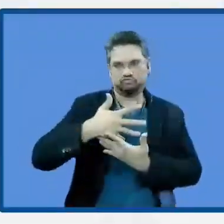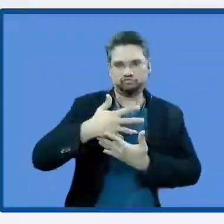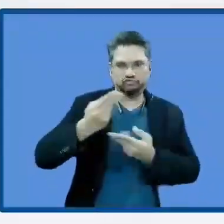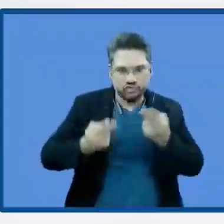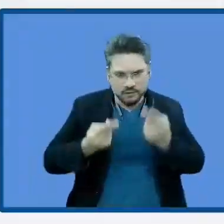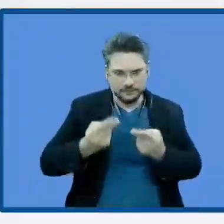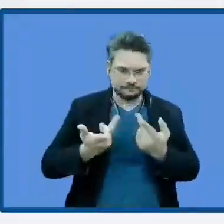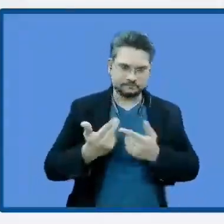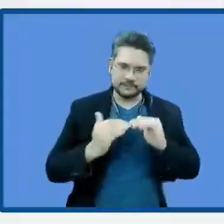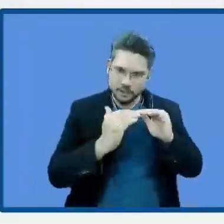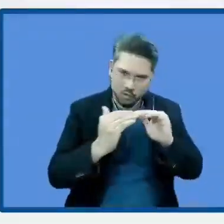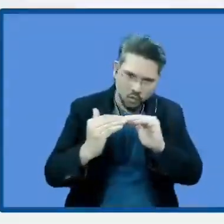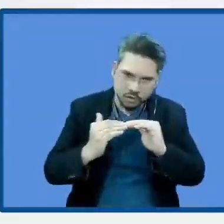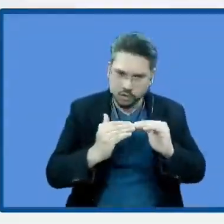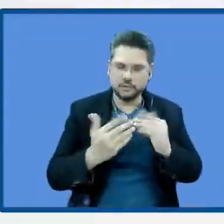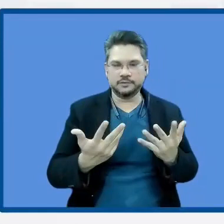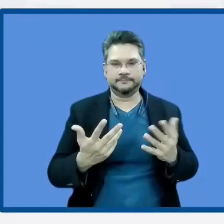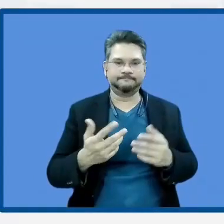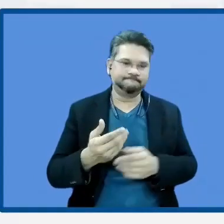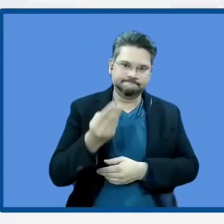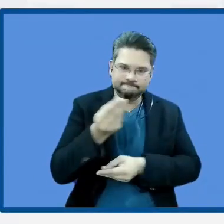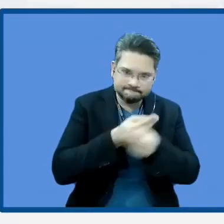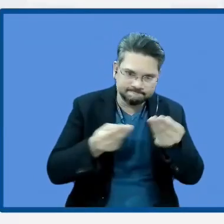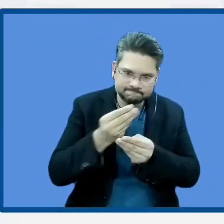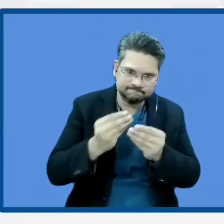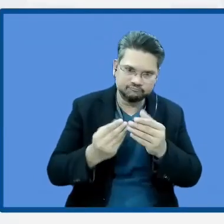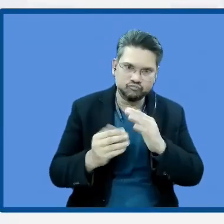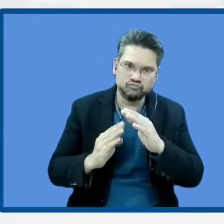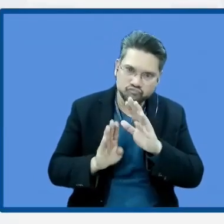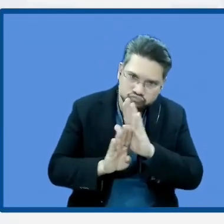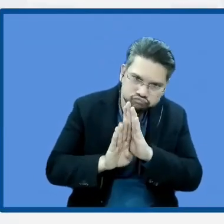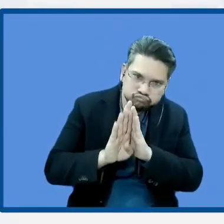equity, economic growth in the short run.